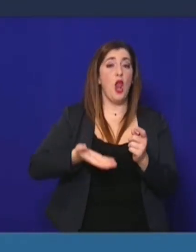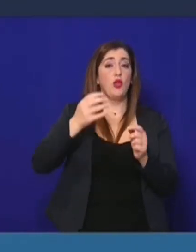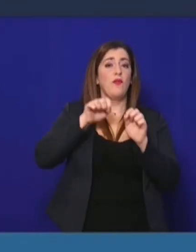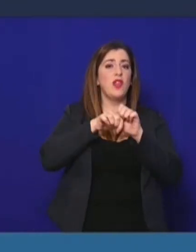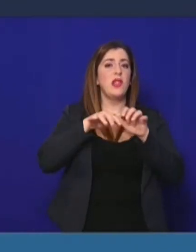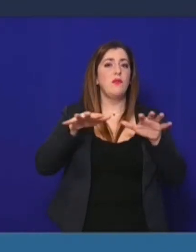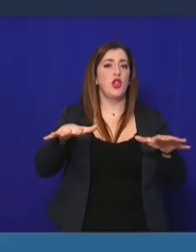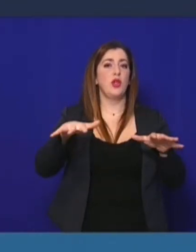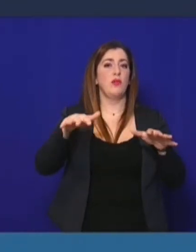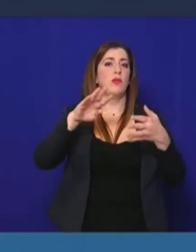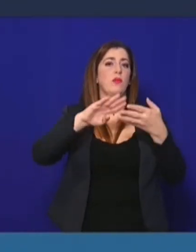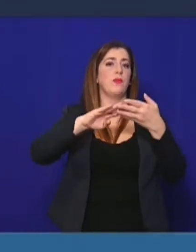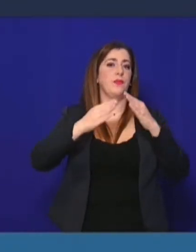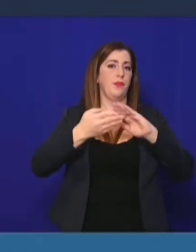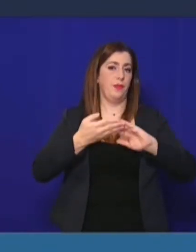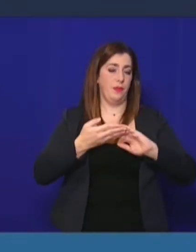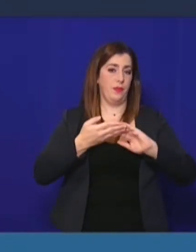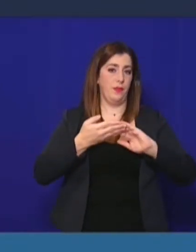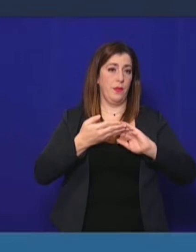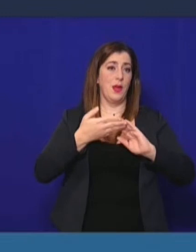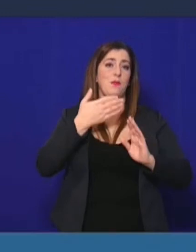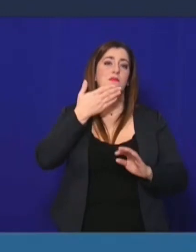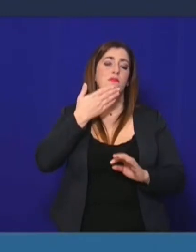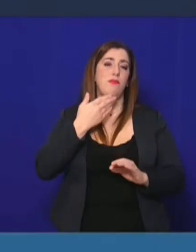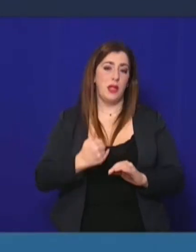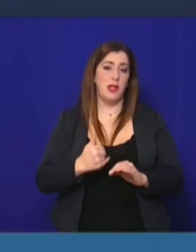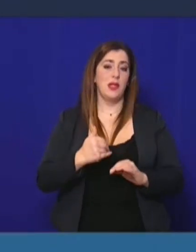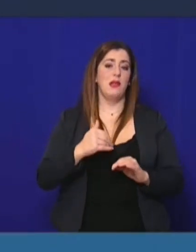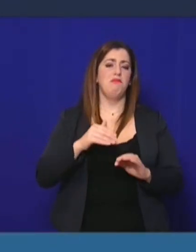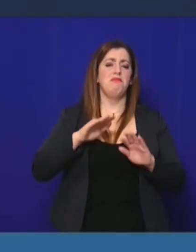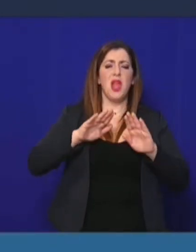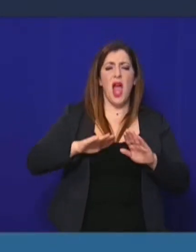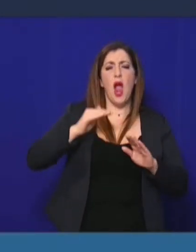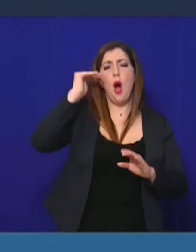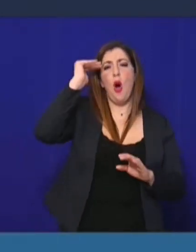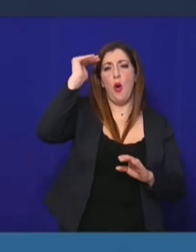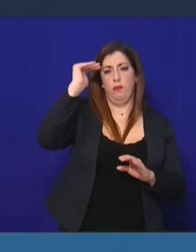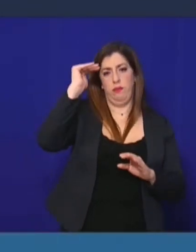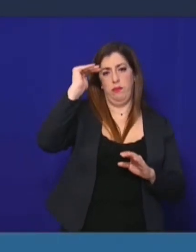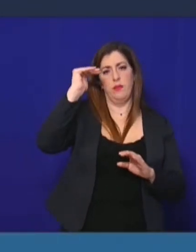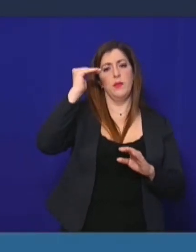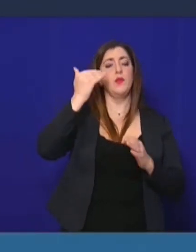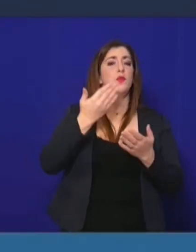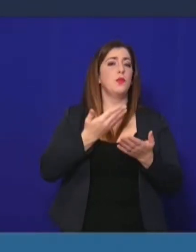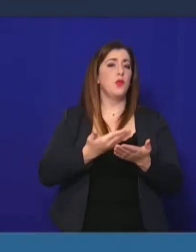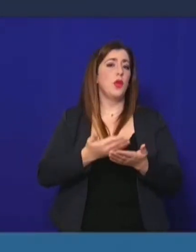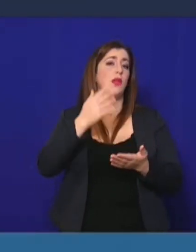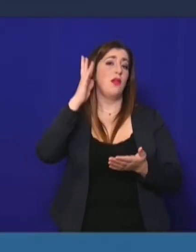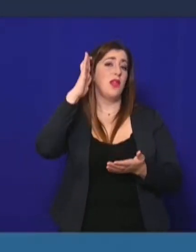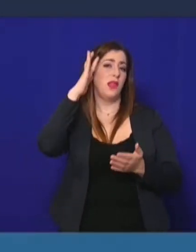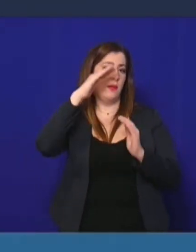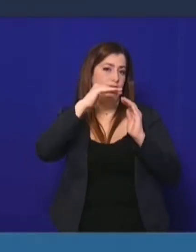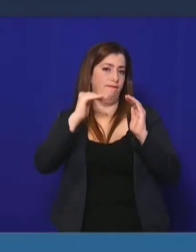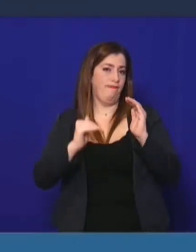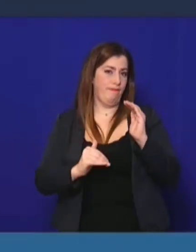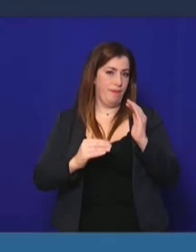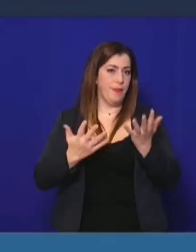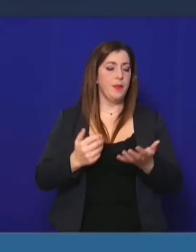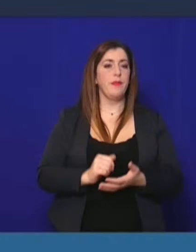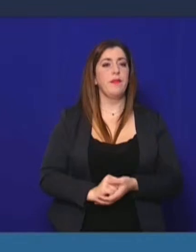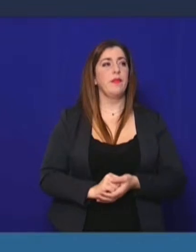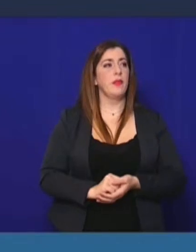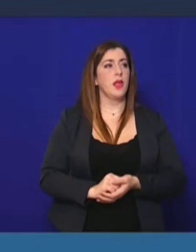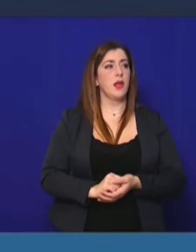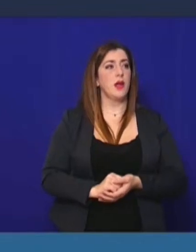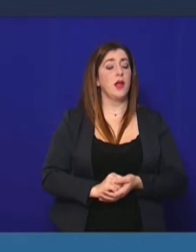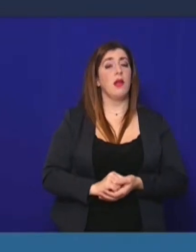to stick to your bubble, to stick to your household, because you can put each other at risk. A special appeal is as well to take